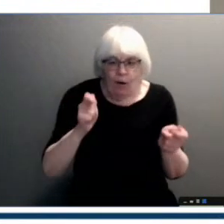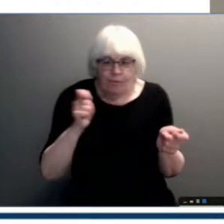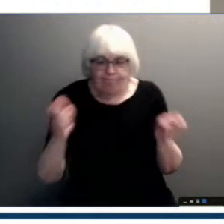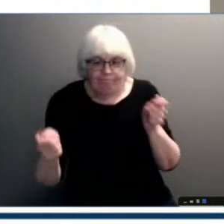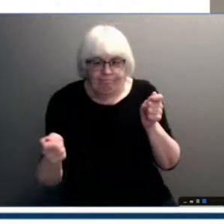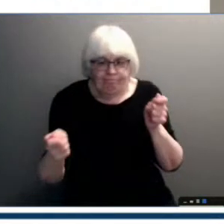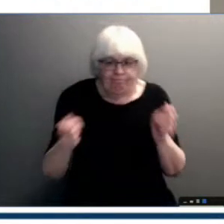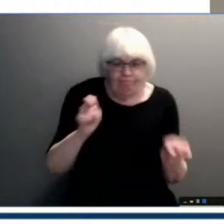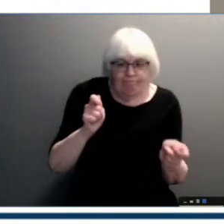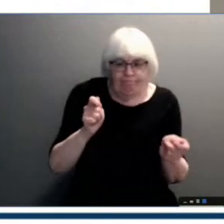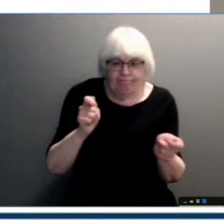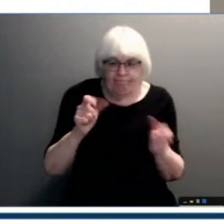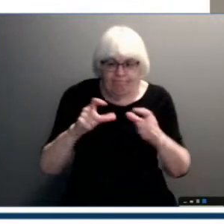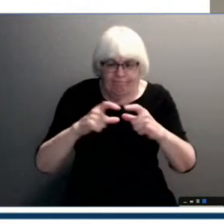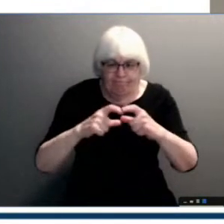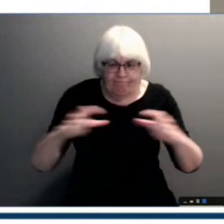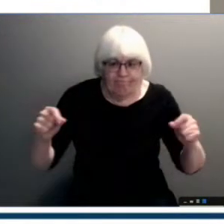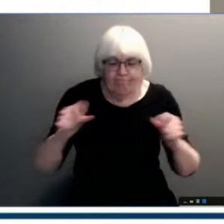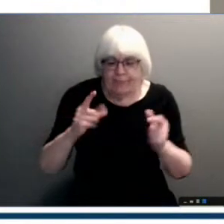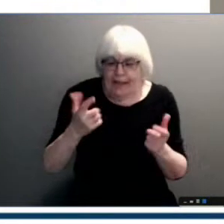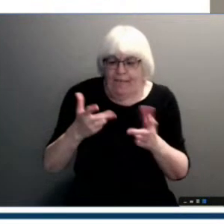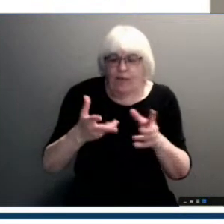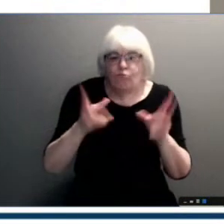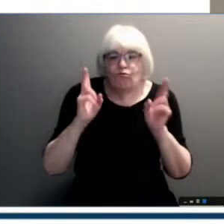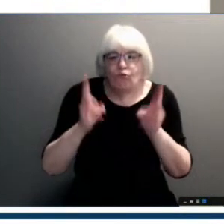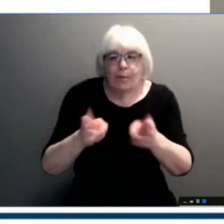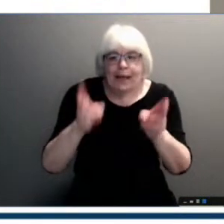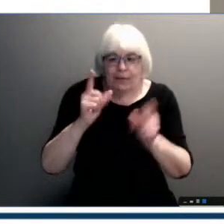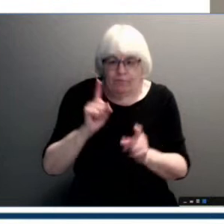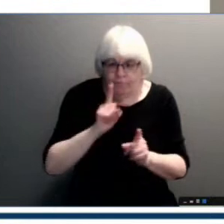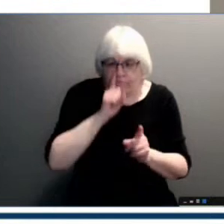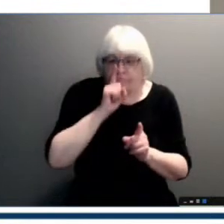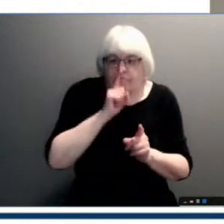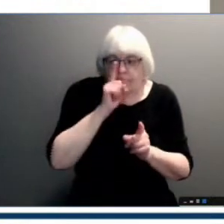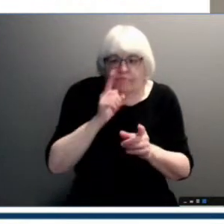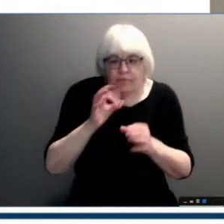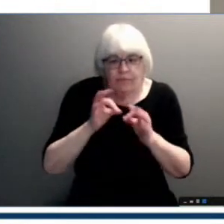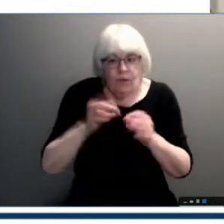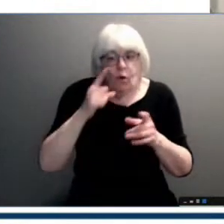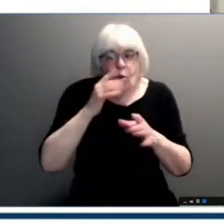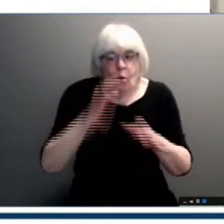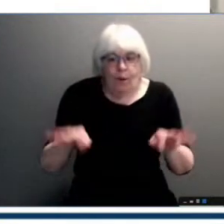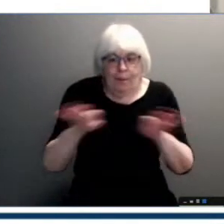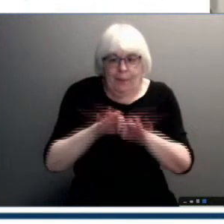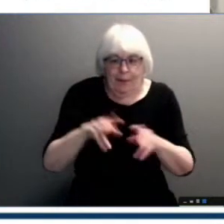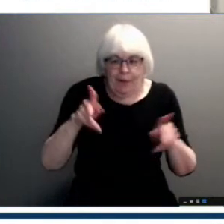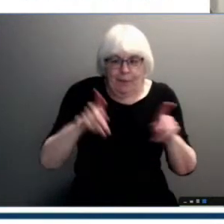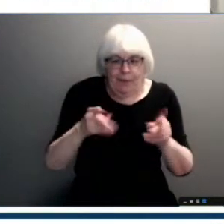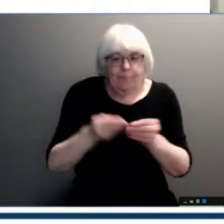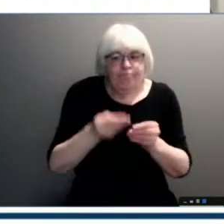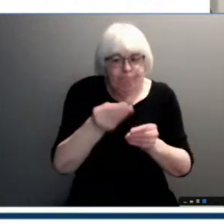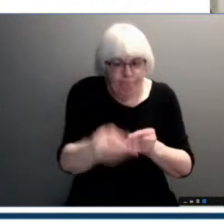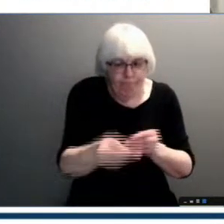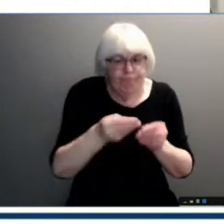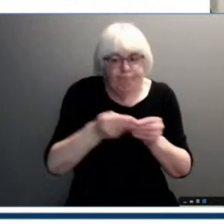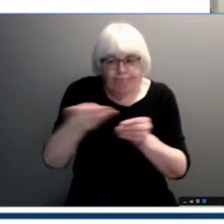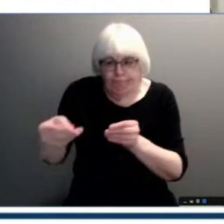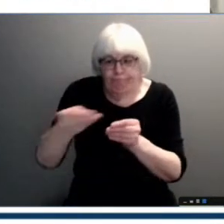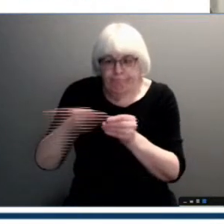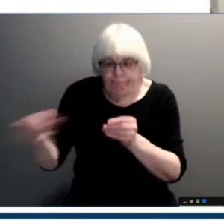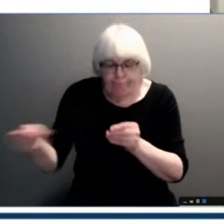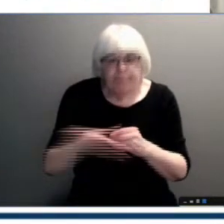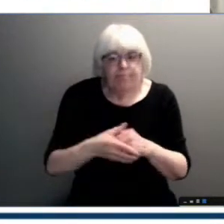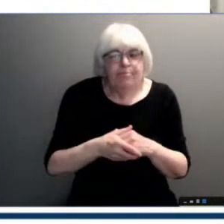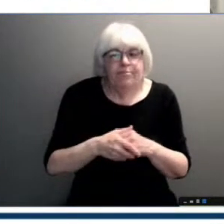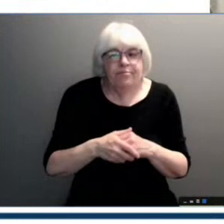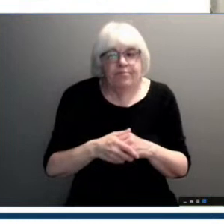that those who are it's most important that get a test are tested. Go ahead, Heidi, with your follow-up. Thank you. When you talk